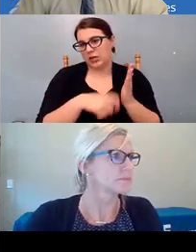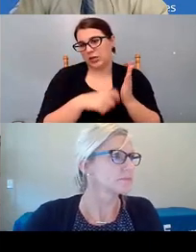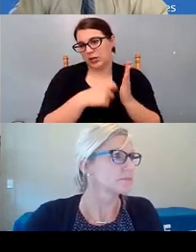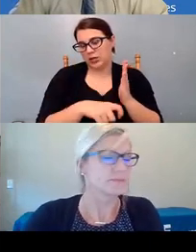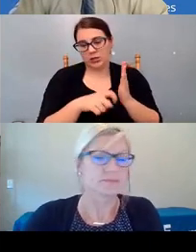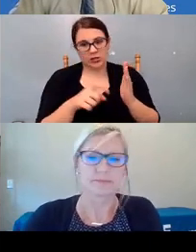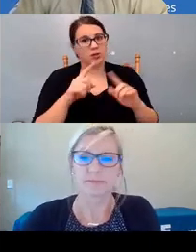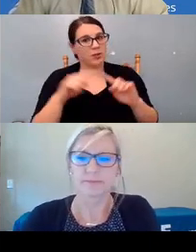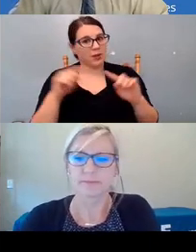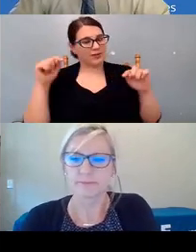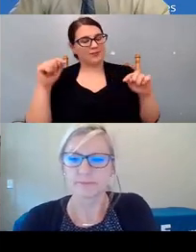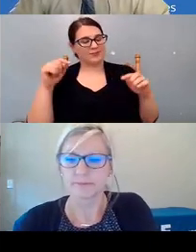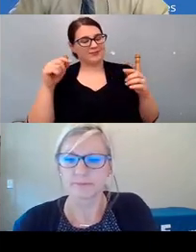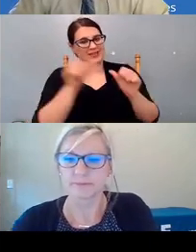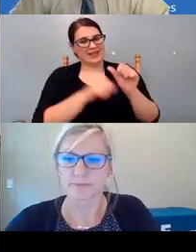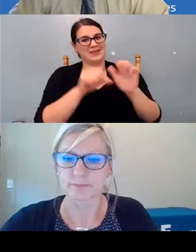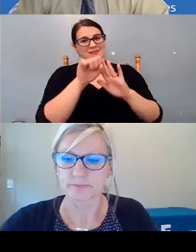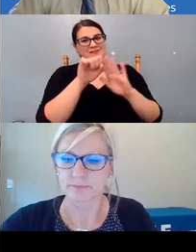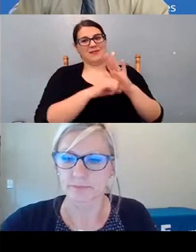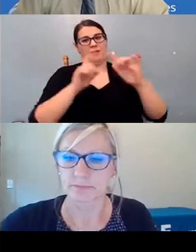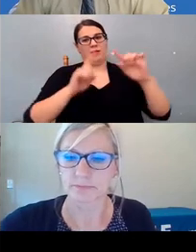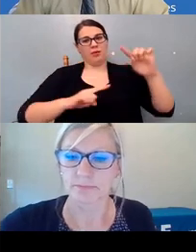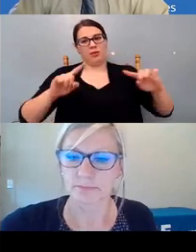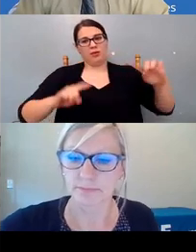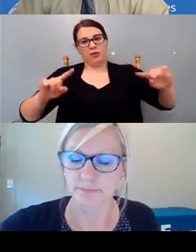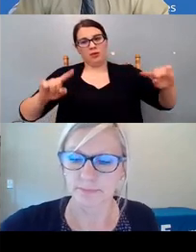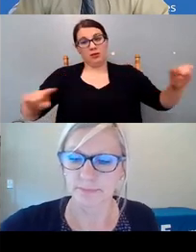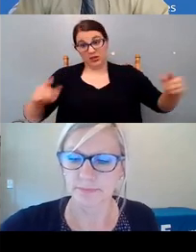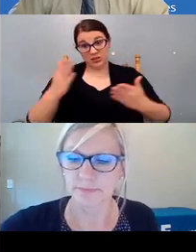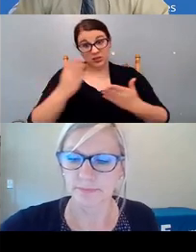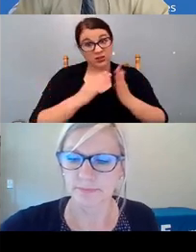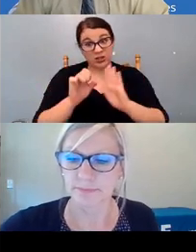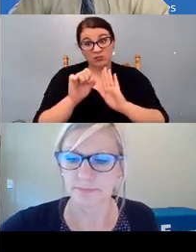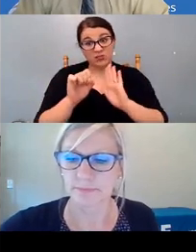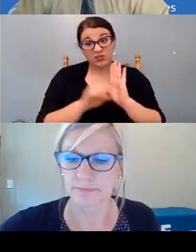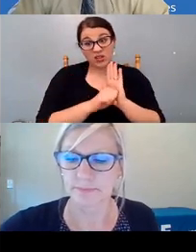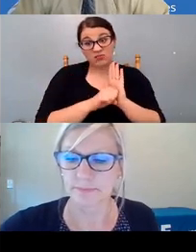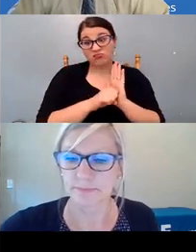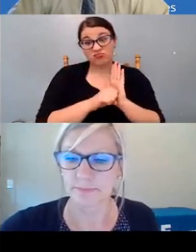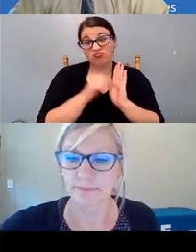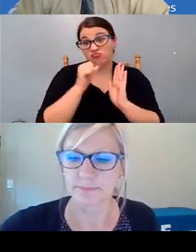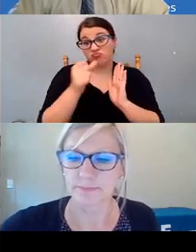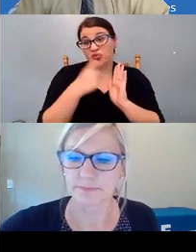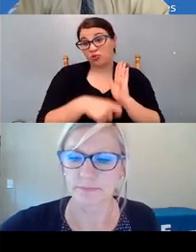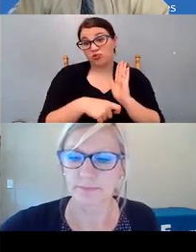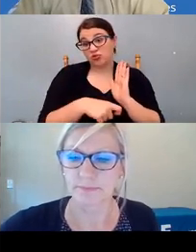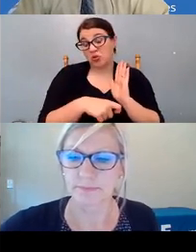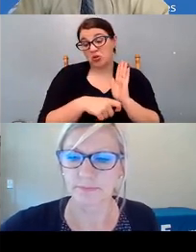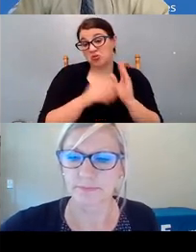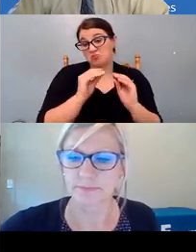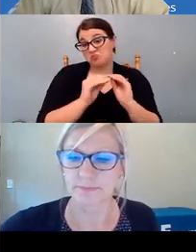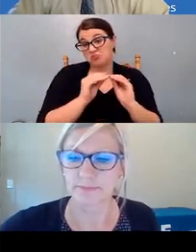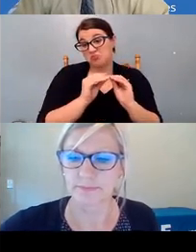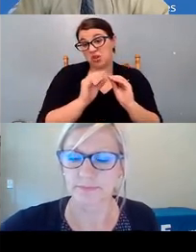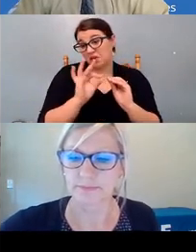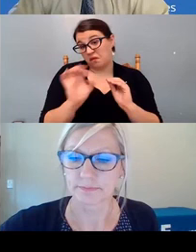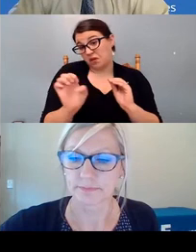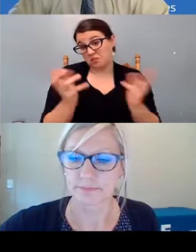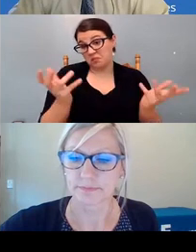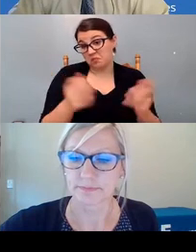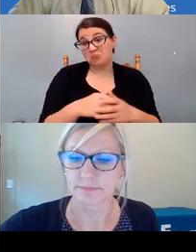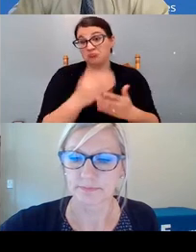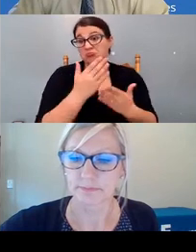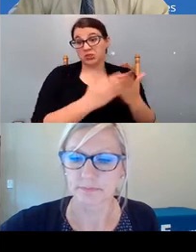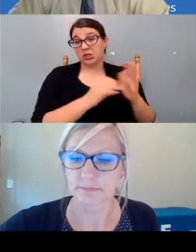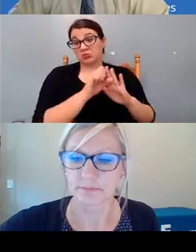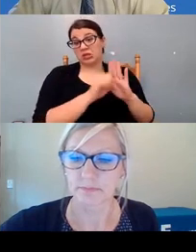definitely vary. Frankly, there are a couple states that don't even charge an account maintenance fee. I mean, to be honest, they have enough